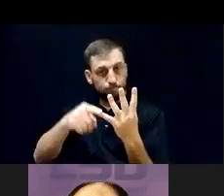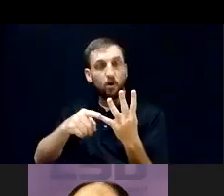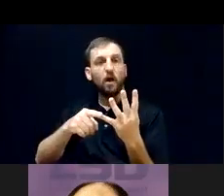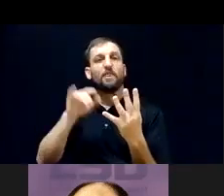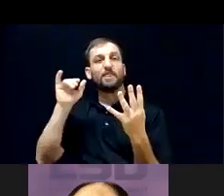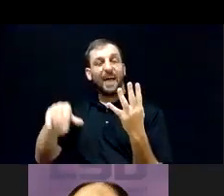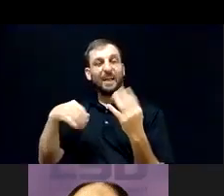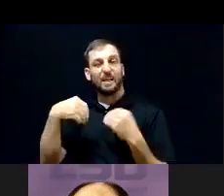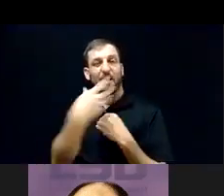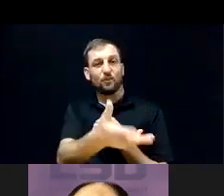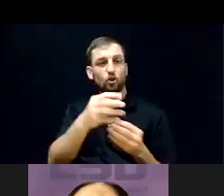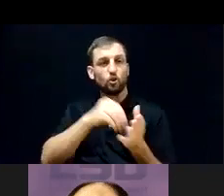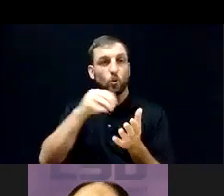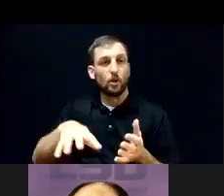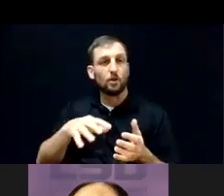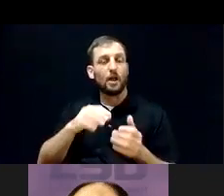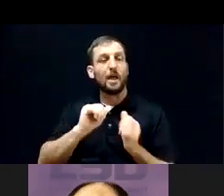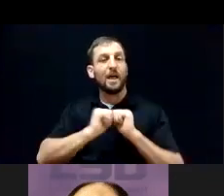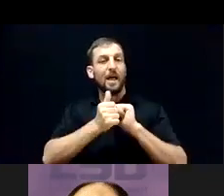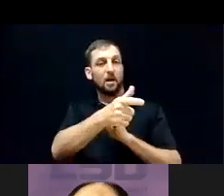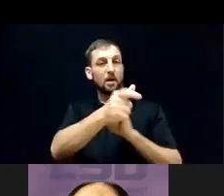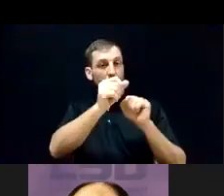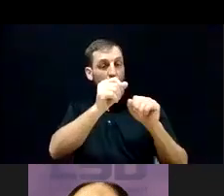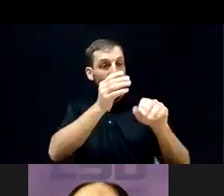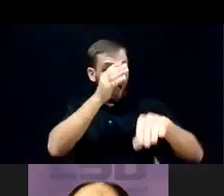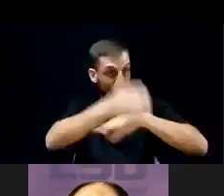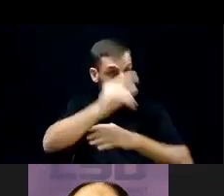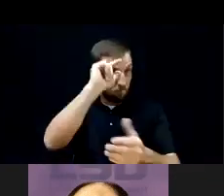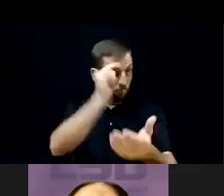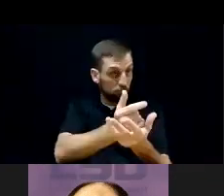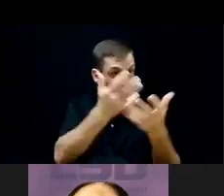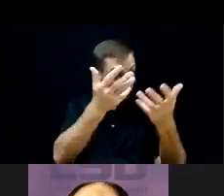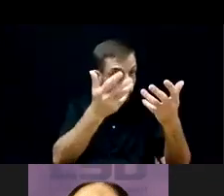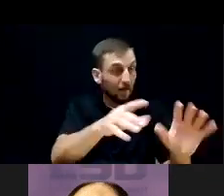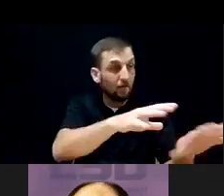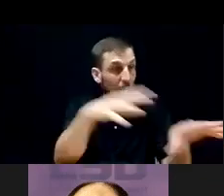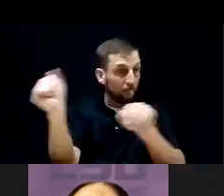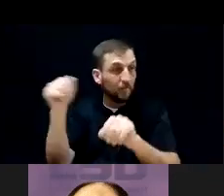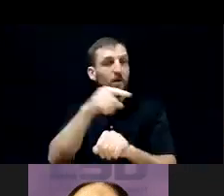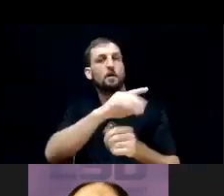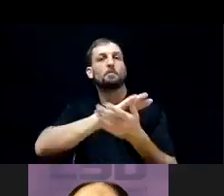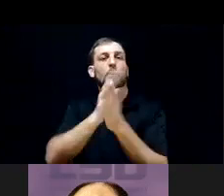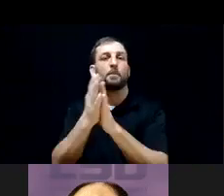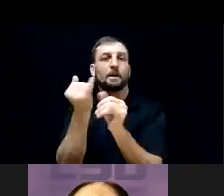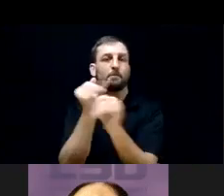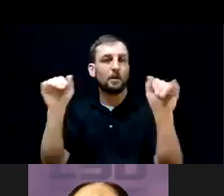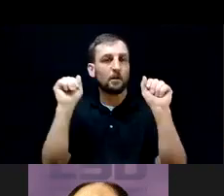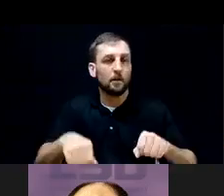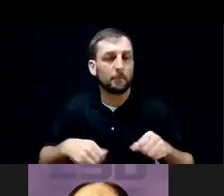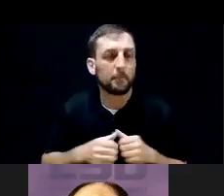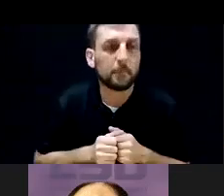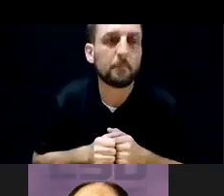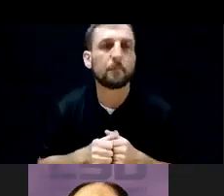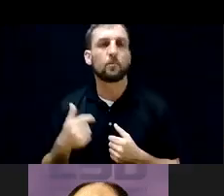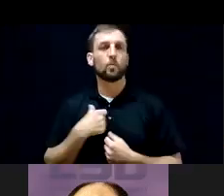need to be independent after they leave college. And, you know, we want to